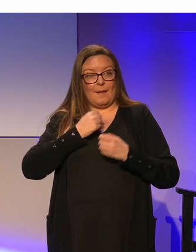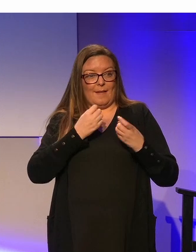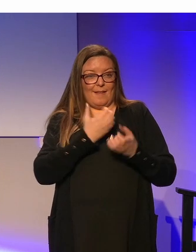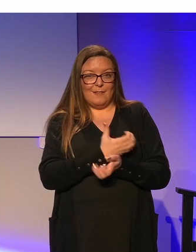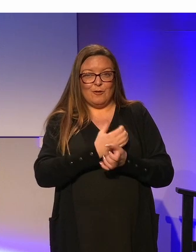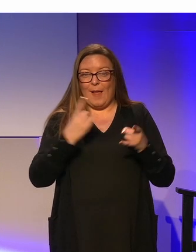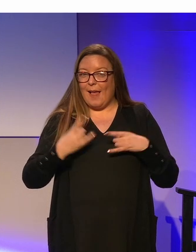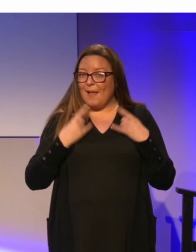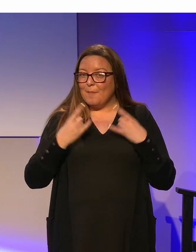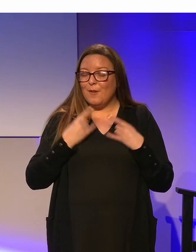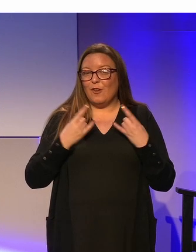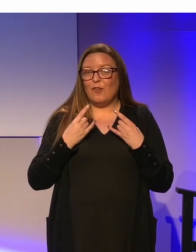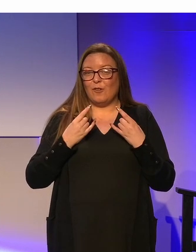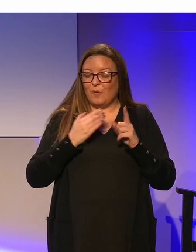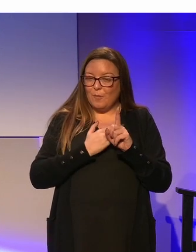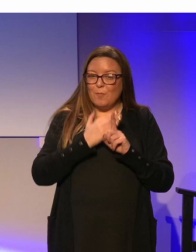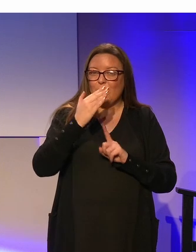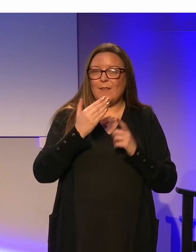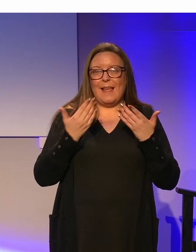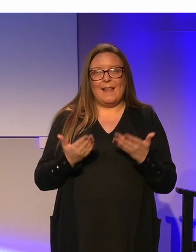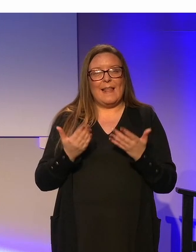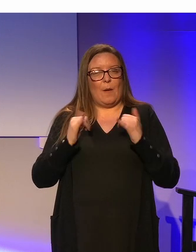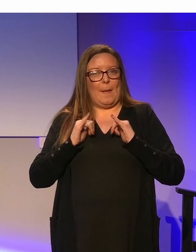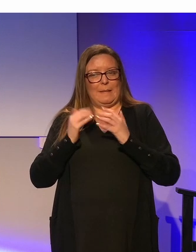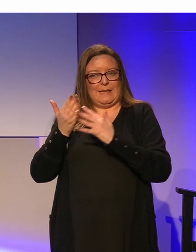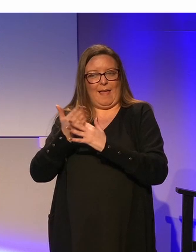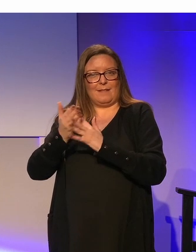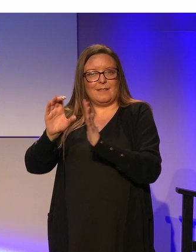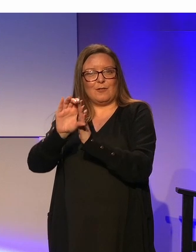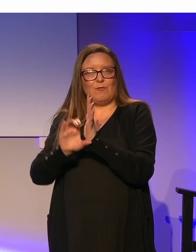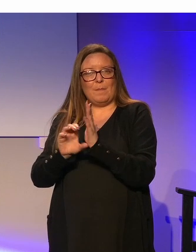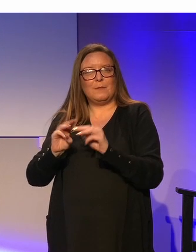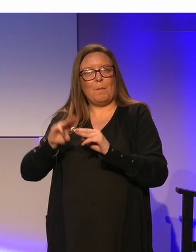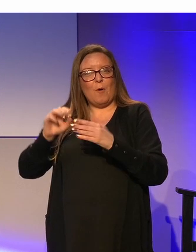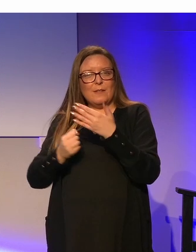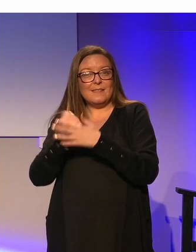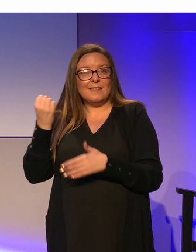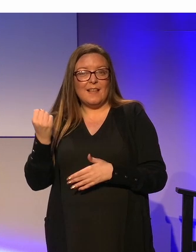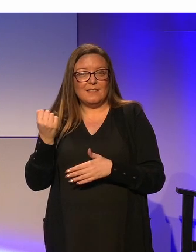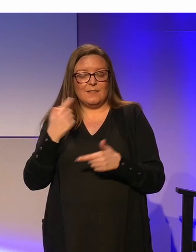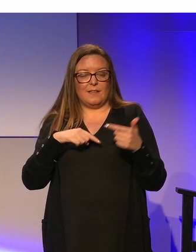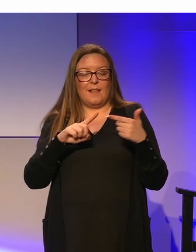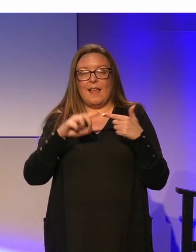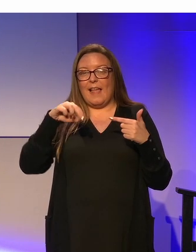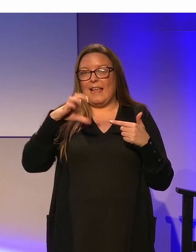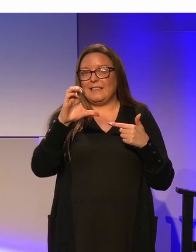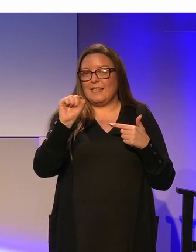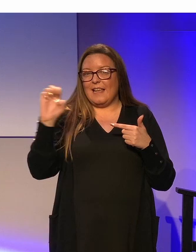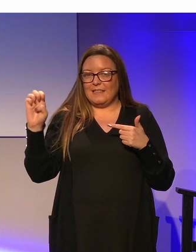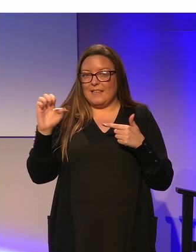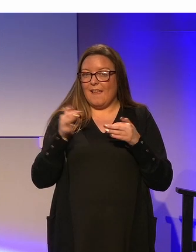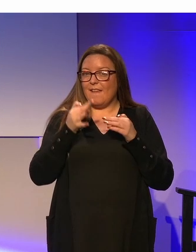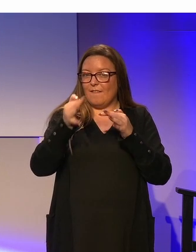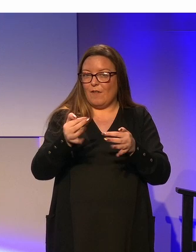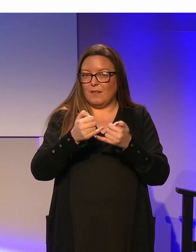doing much better because he's now able to access the curriculum more successfully." And NCSE frontline